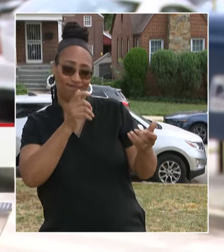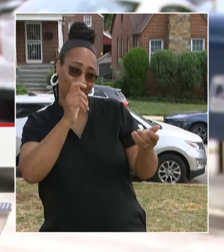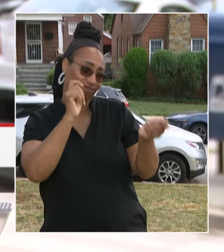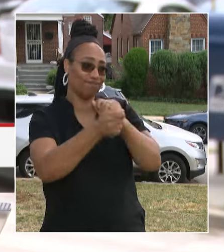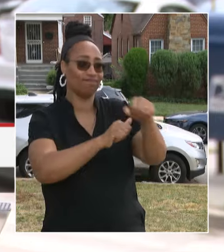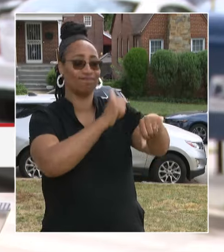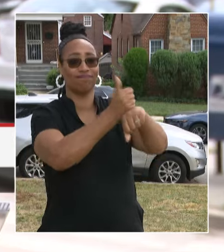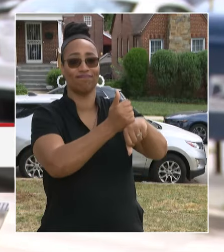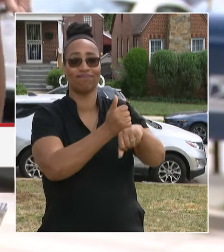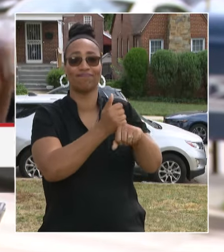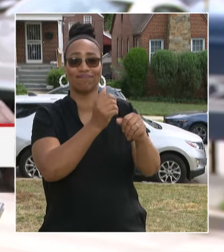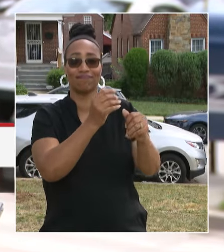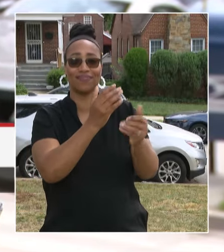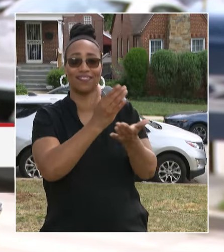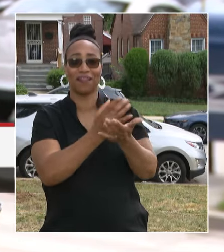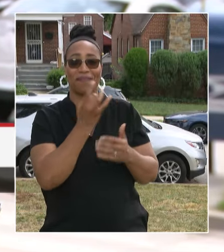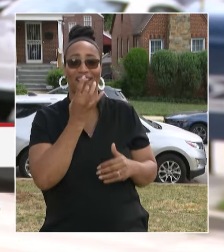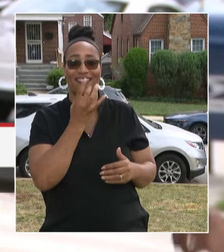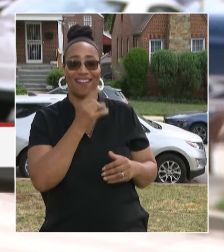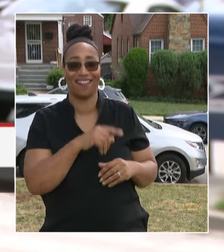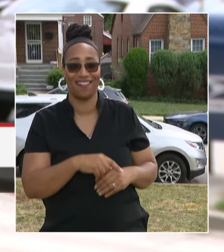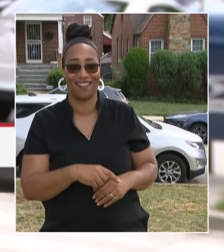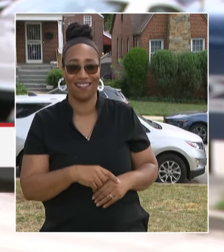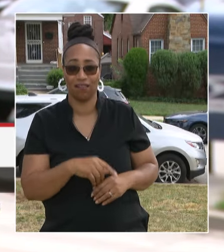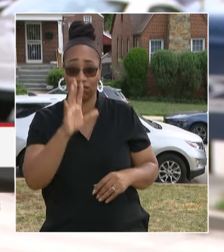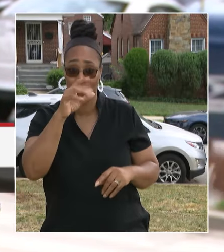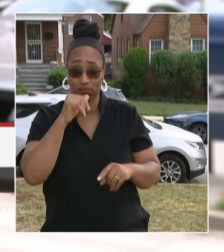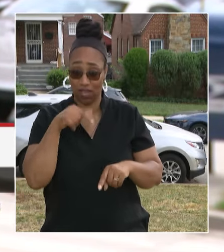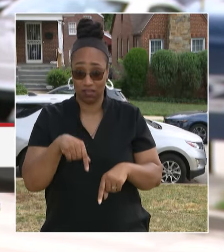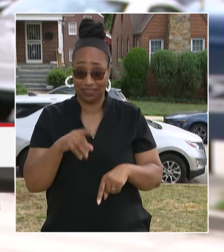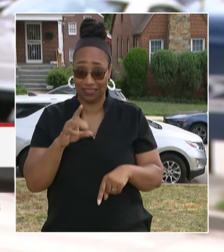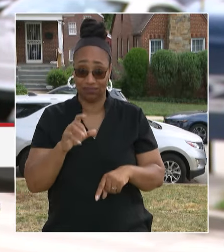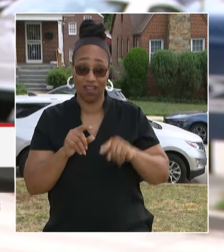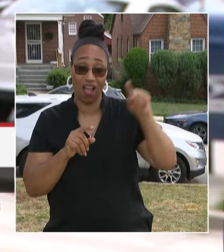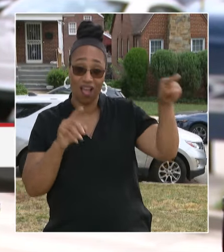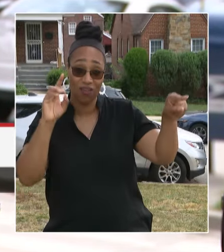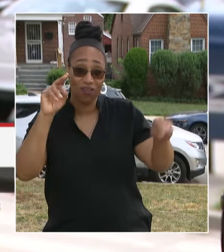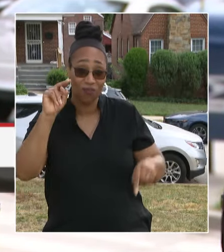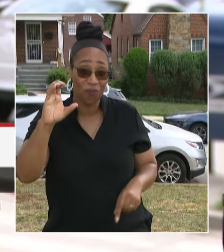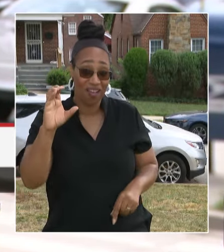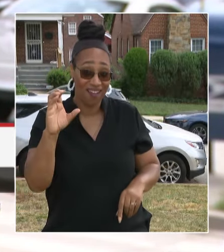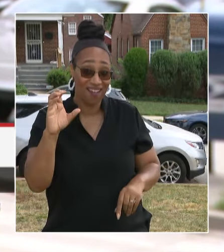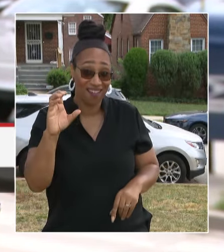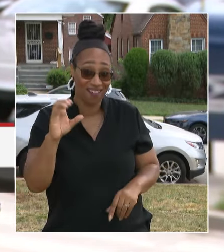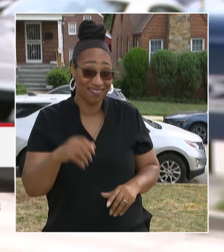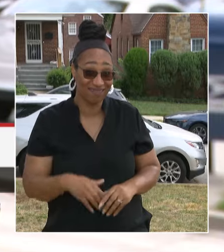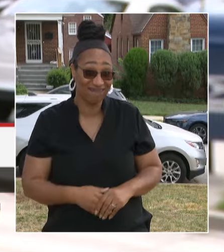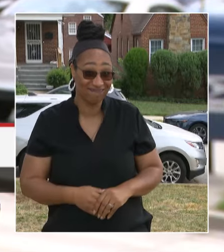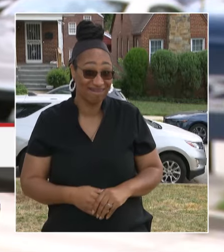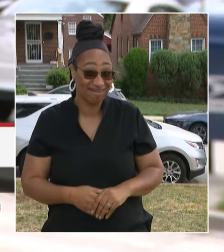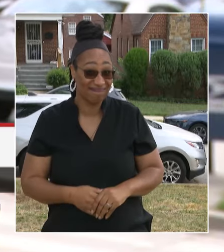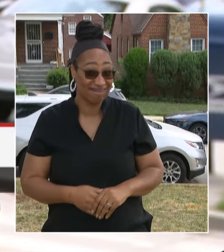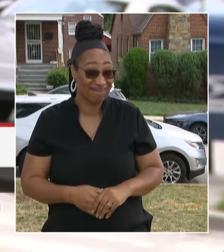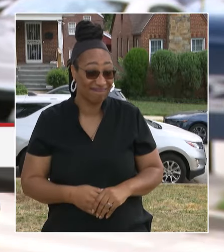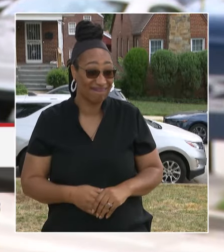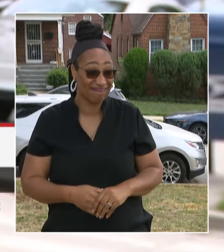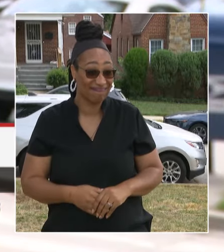something miles away from D.C. There's one thing about D.C., and Muriel will attest to